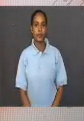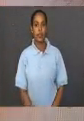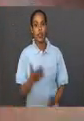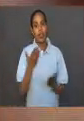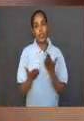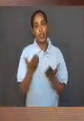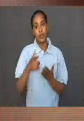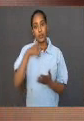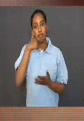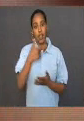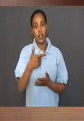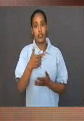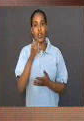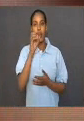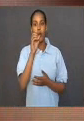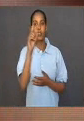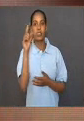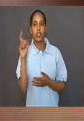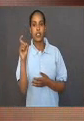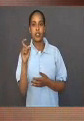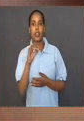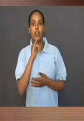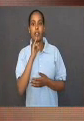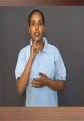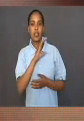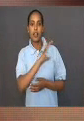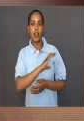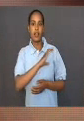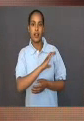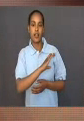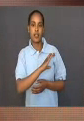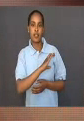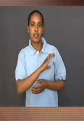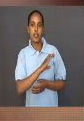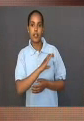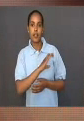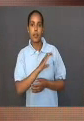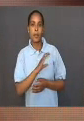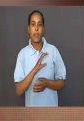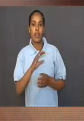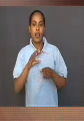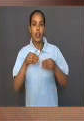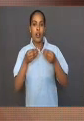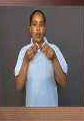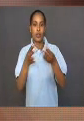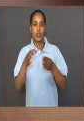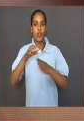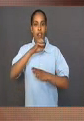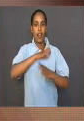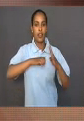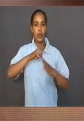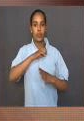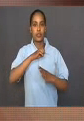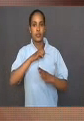If you said oxidation is characterized by a loss of